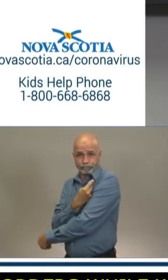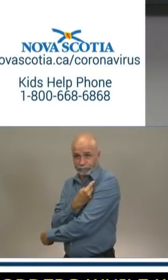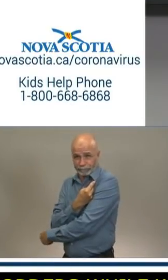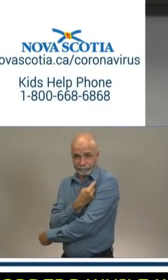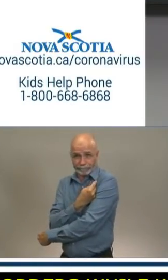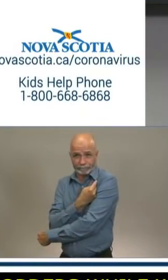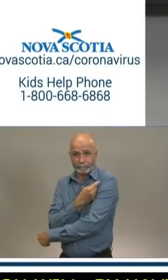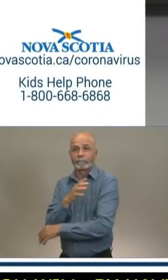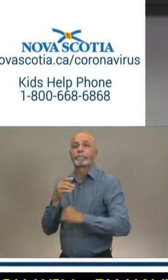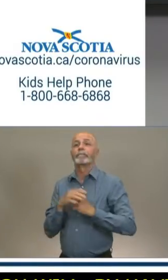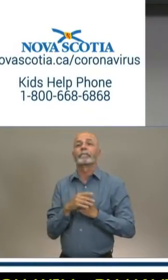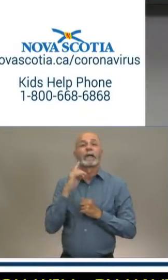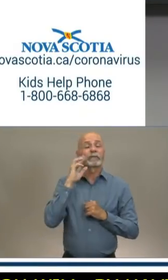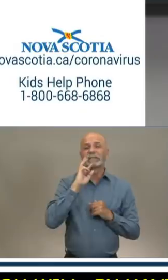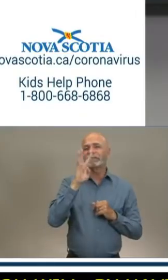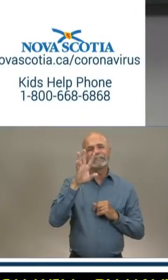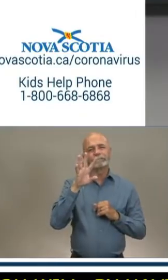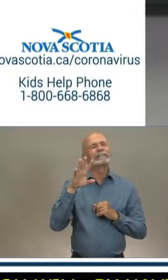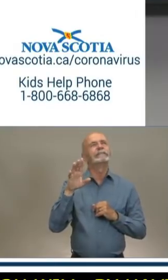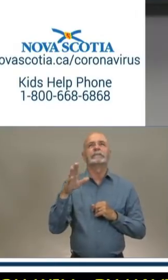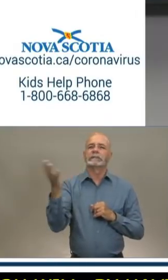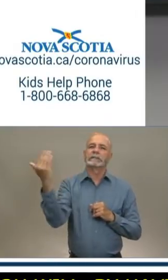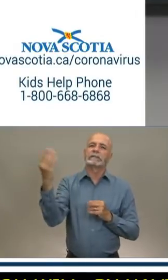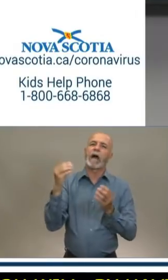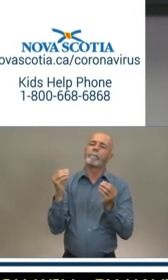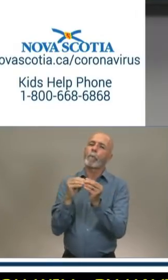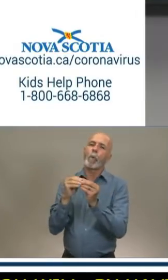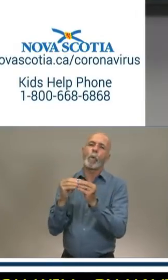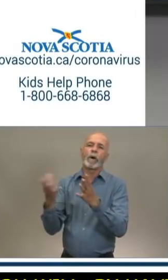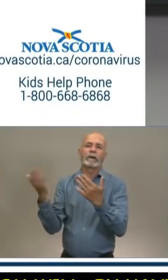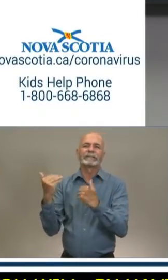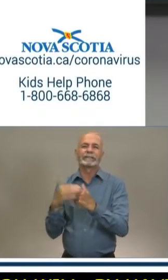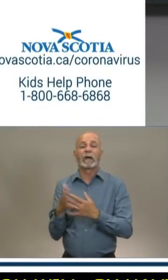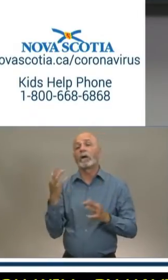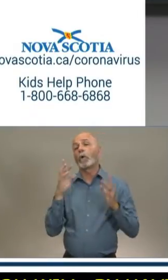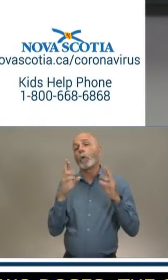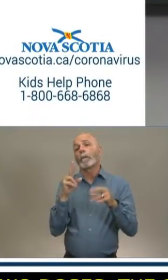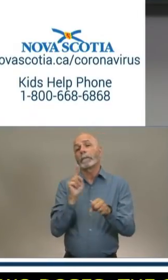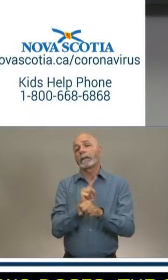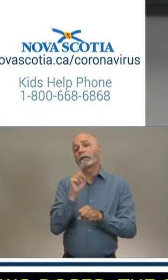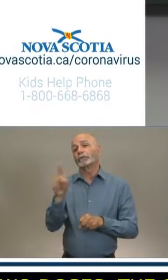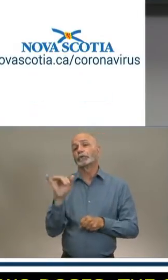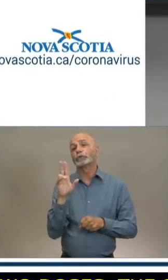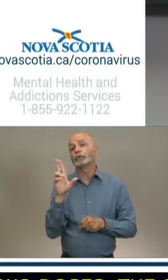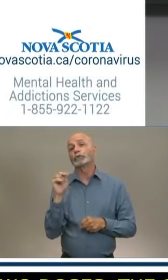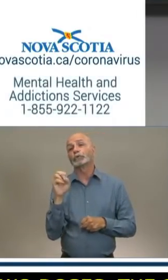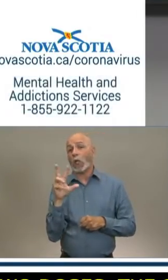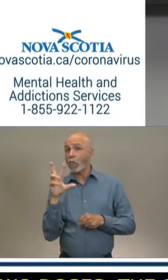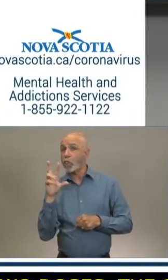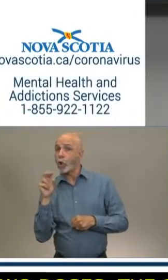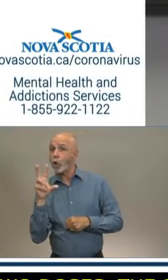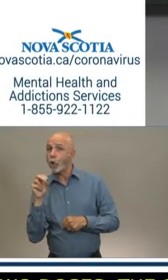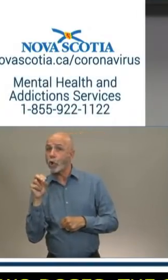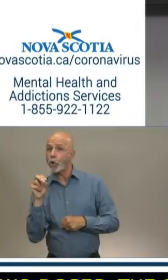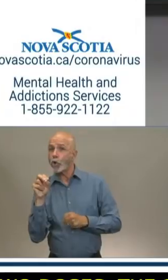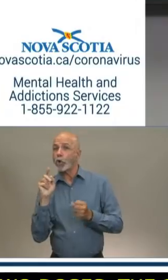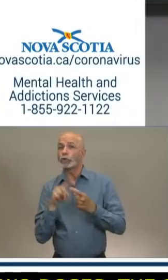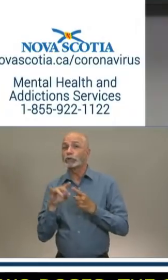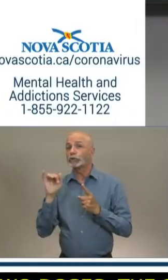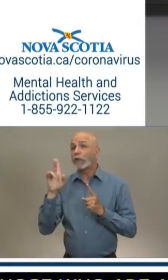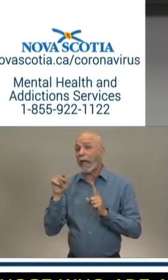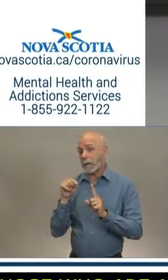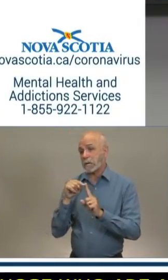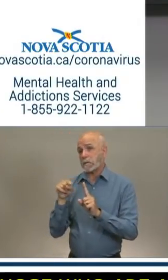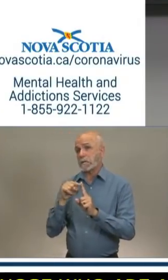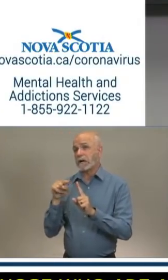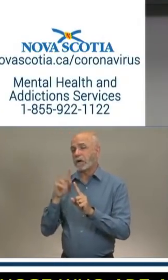the 65. So by the time we get to next Wednesday and the 30th, and then in the next few days in July, we're having rapid